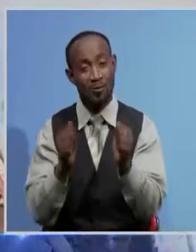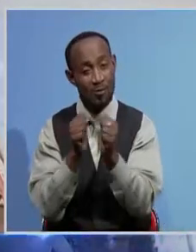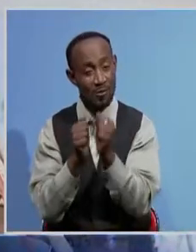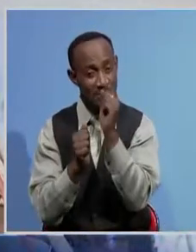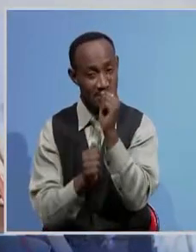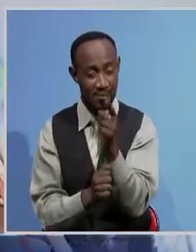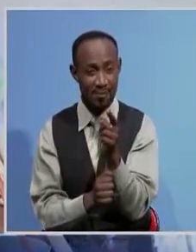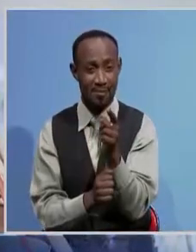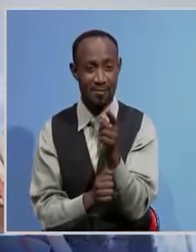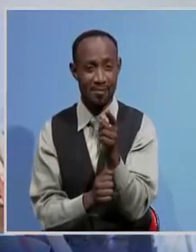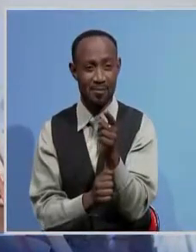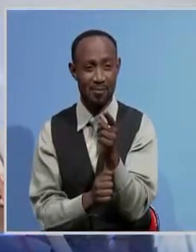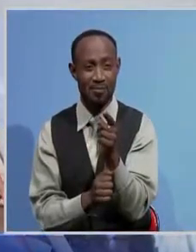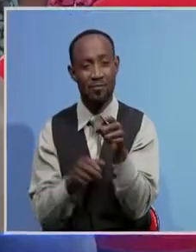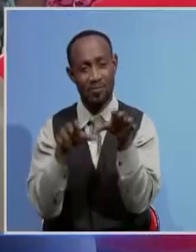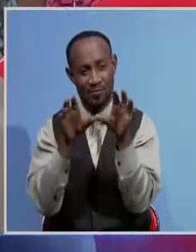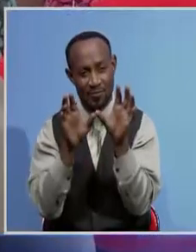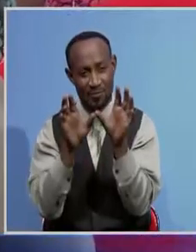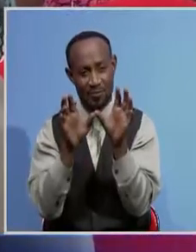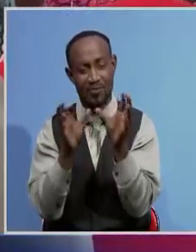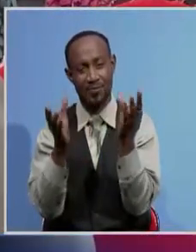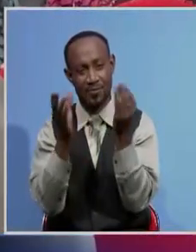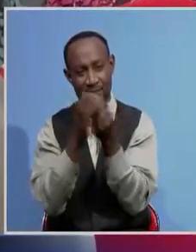unity and love towards one another.